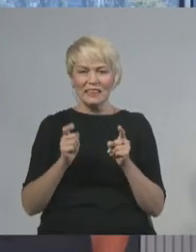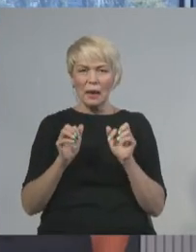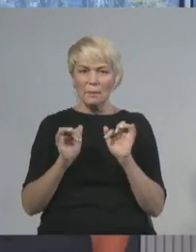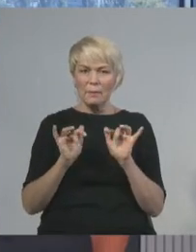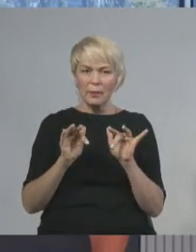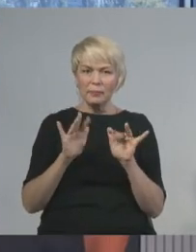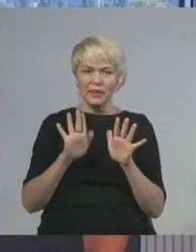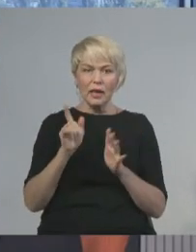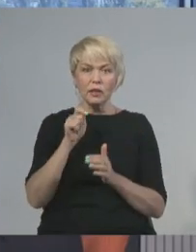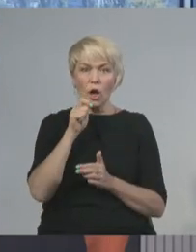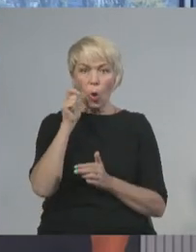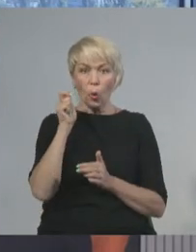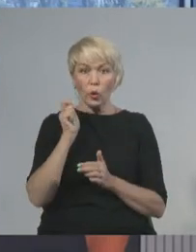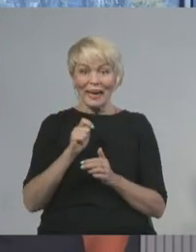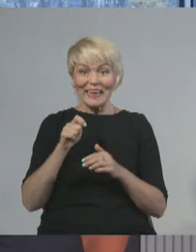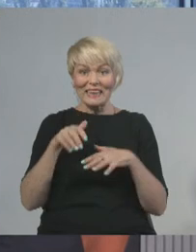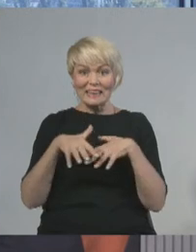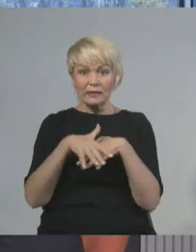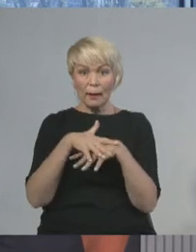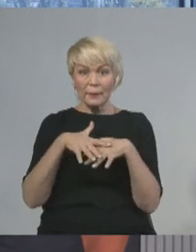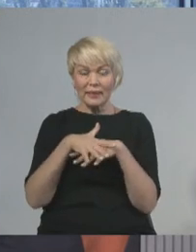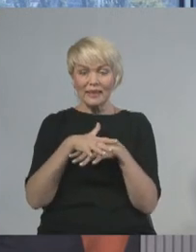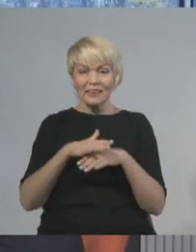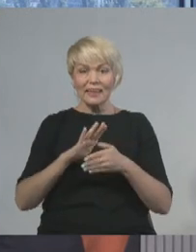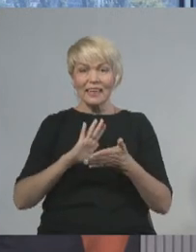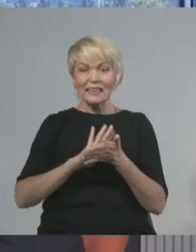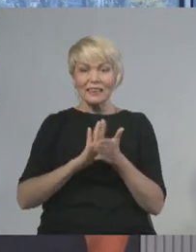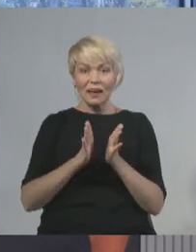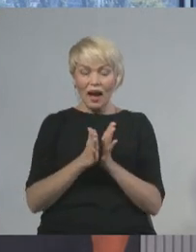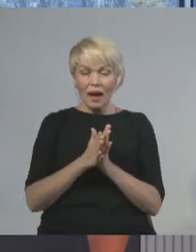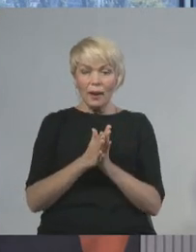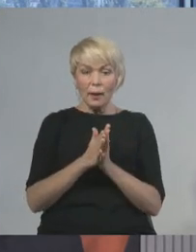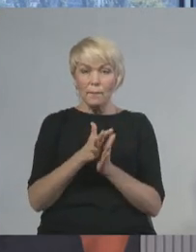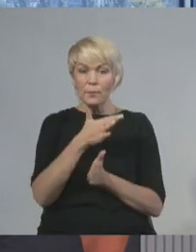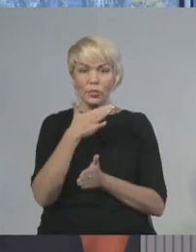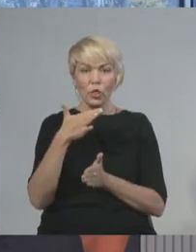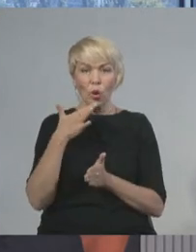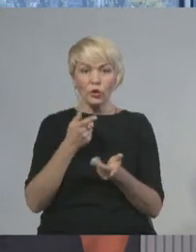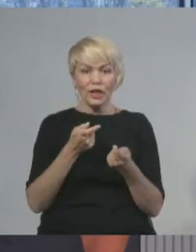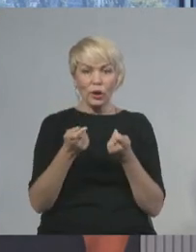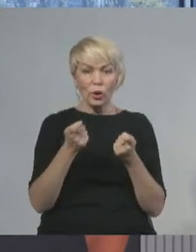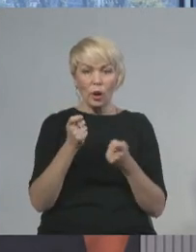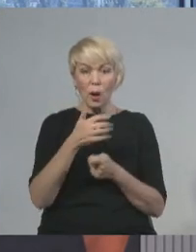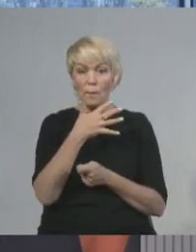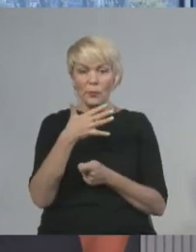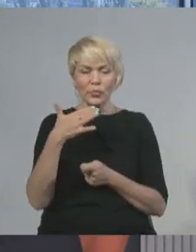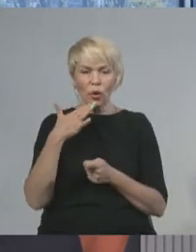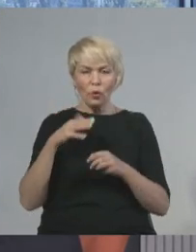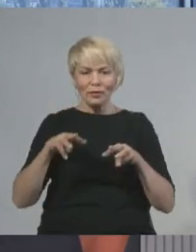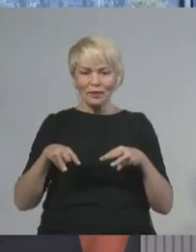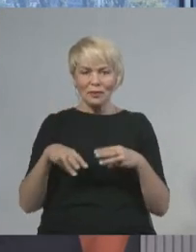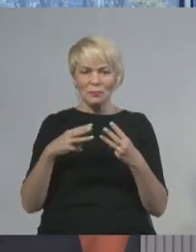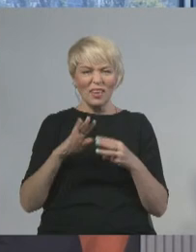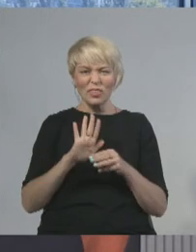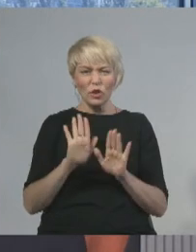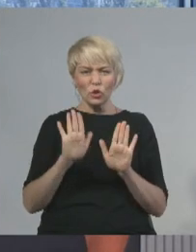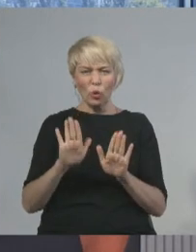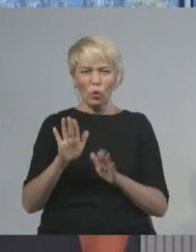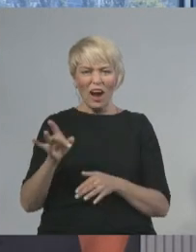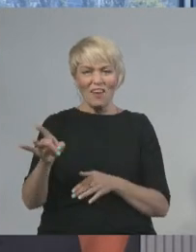well in fact at least on the ukrainian market the situation is of the following a lot of